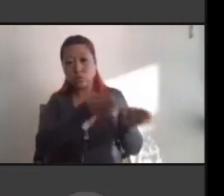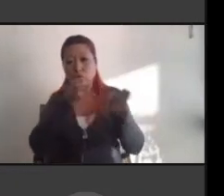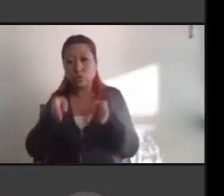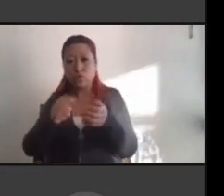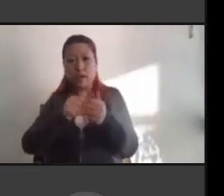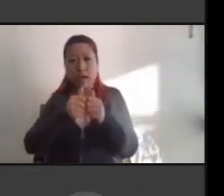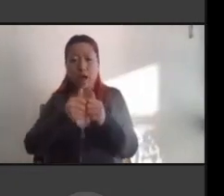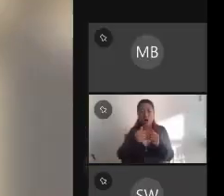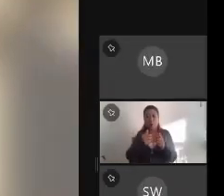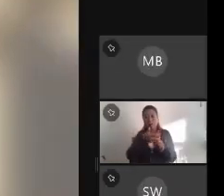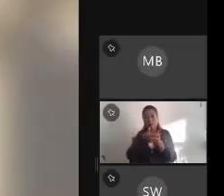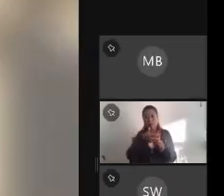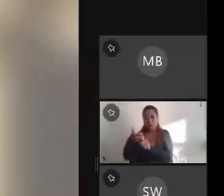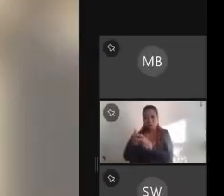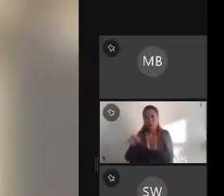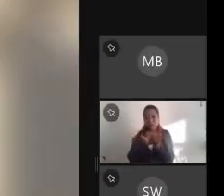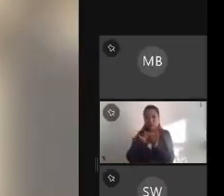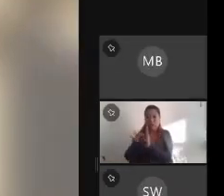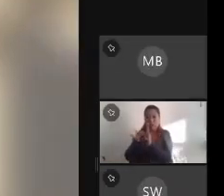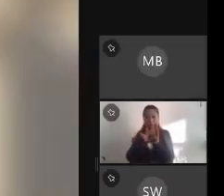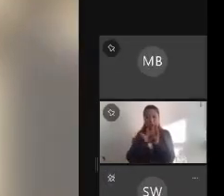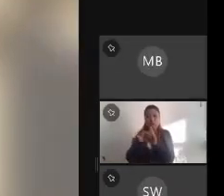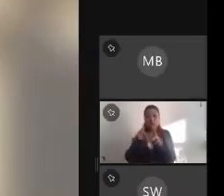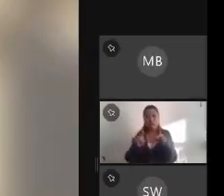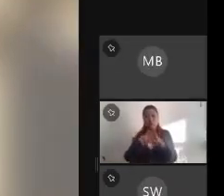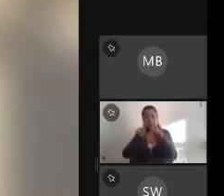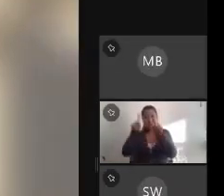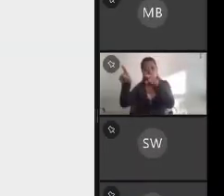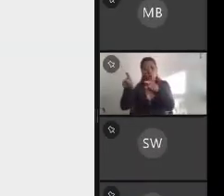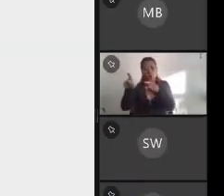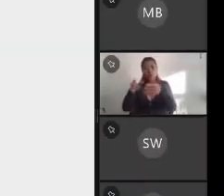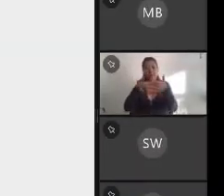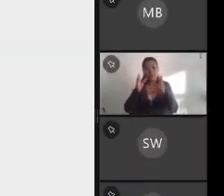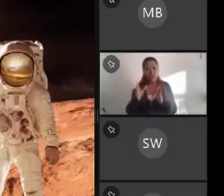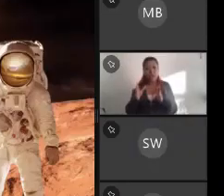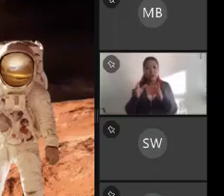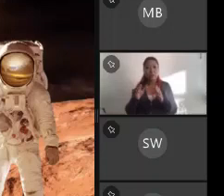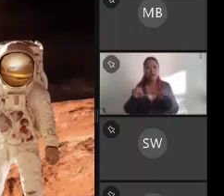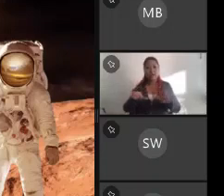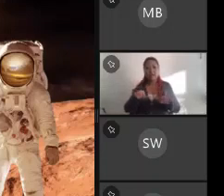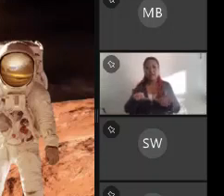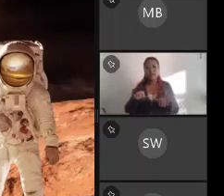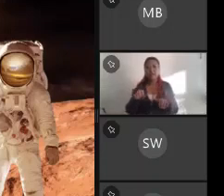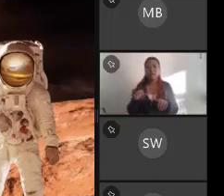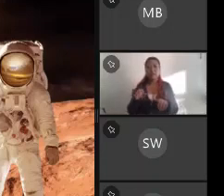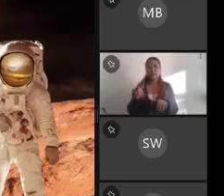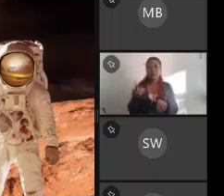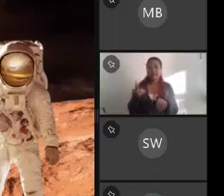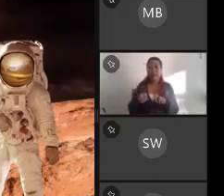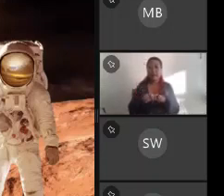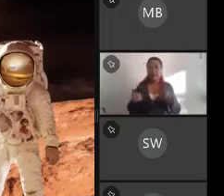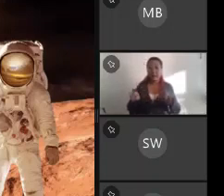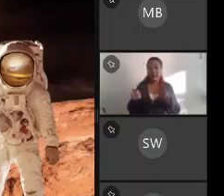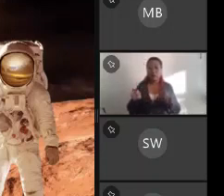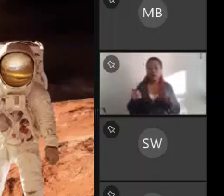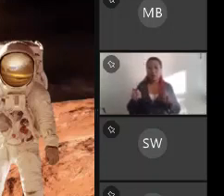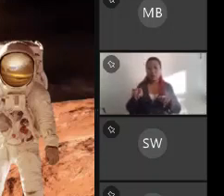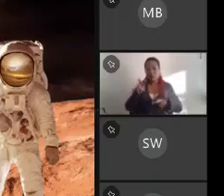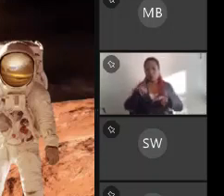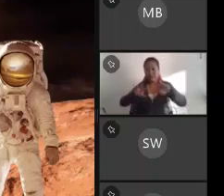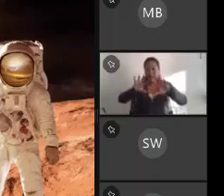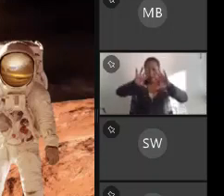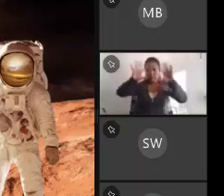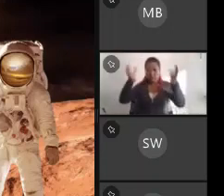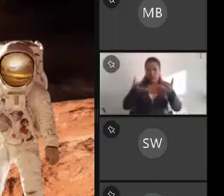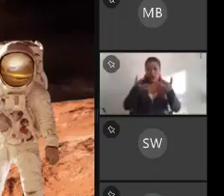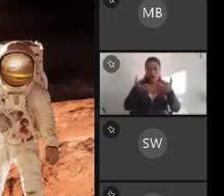through the leadership activities across a real broad spectrum. And that second panel really looked at that broad spectrum